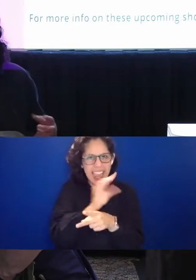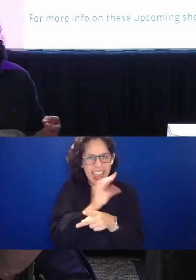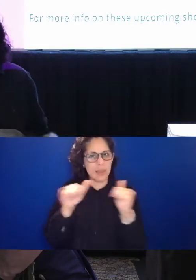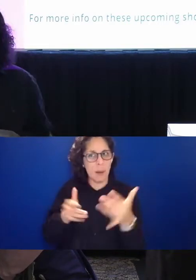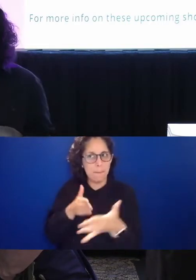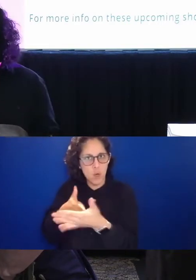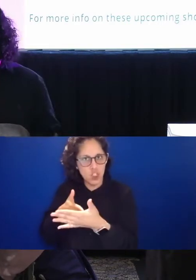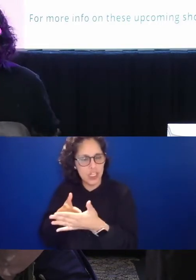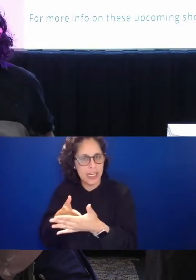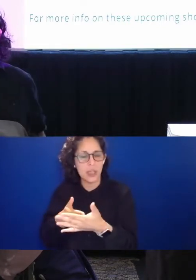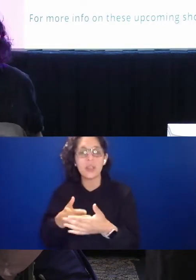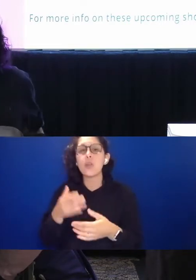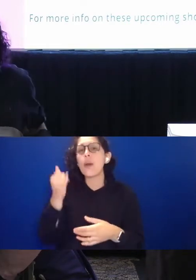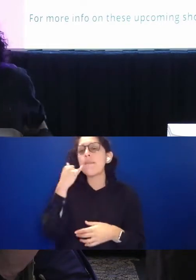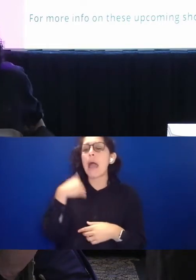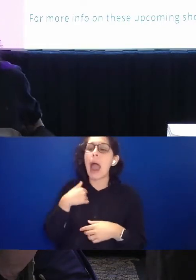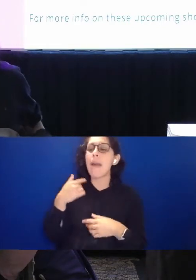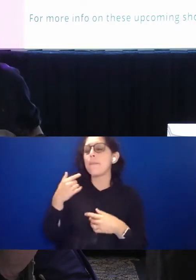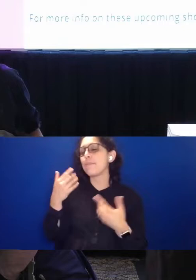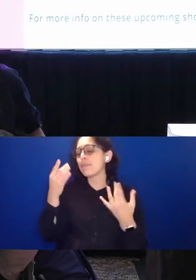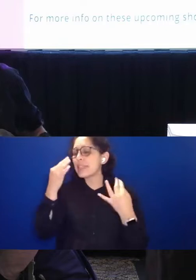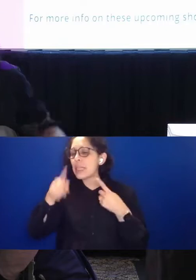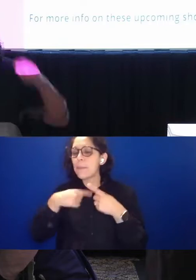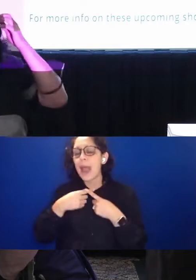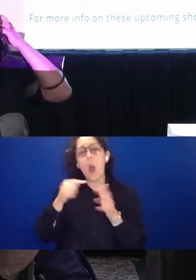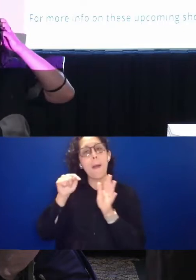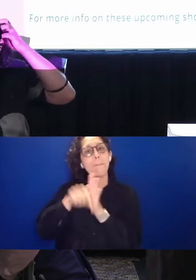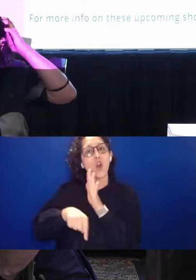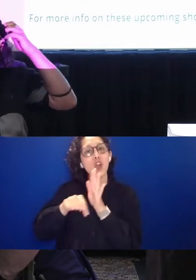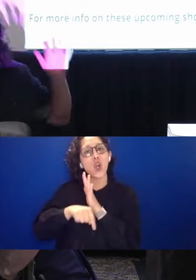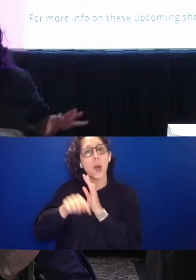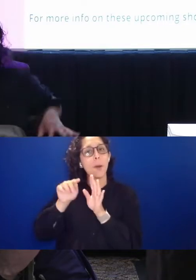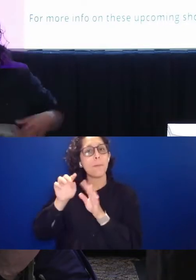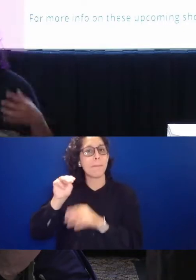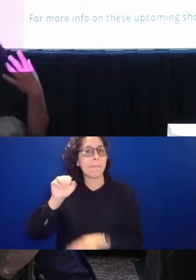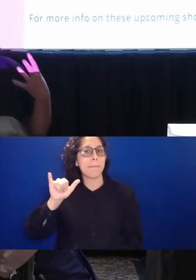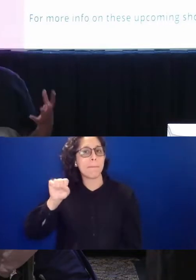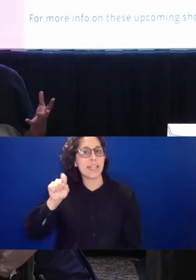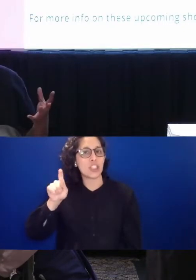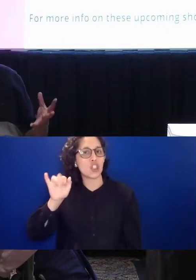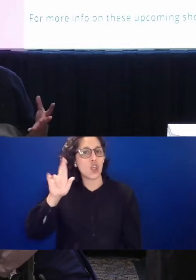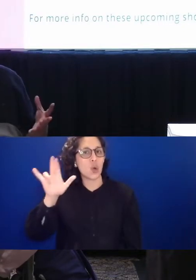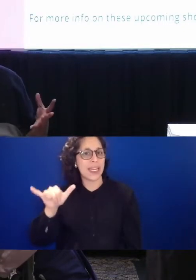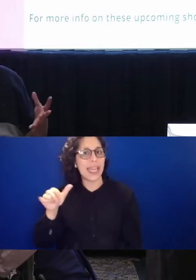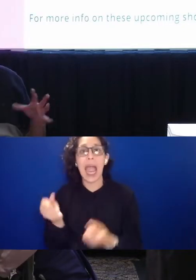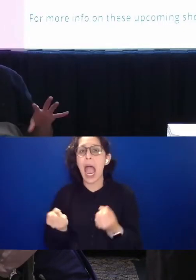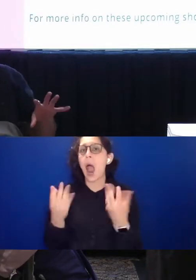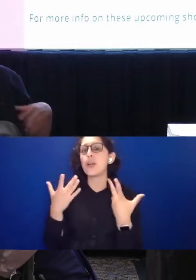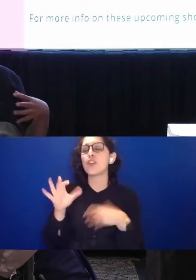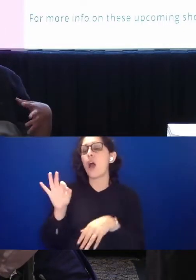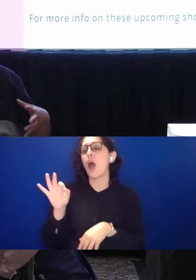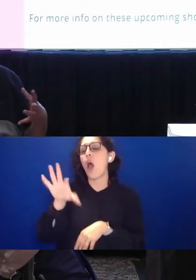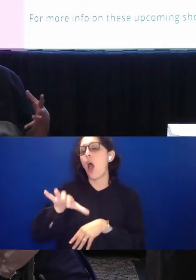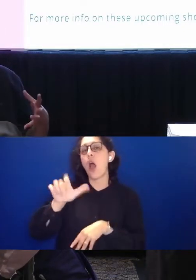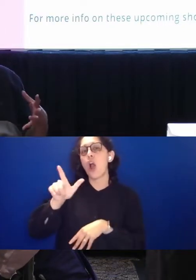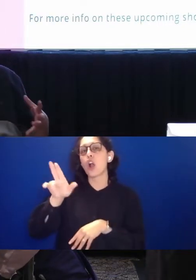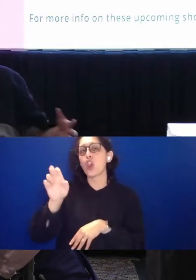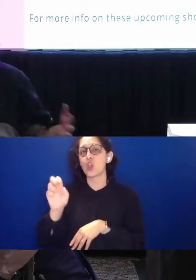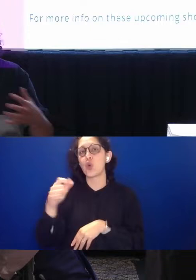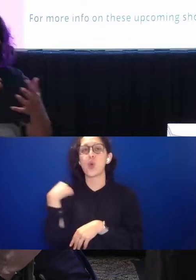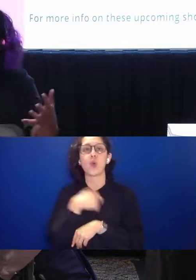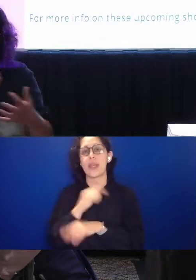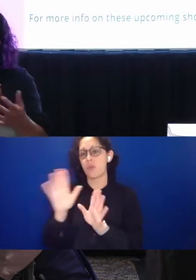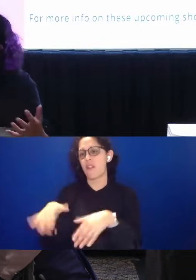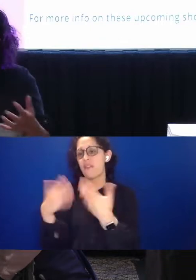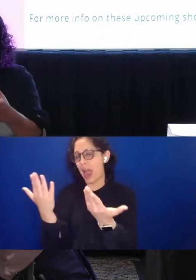a murder mystery, Liam directed a great one, like how much of clue are we evoking when we do that? And how much of clue are we like,